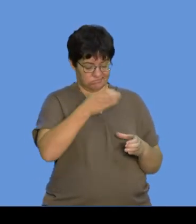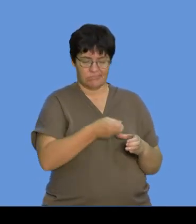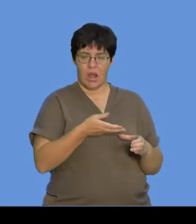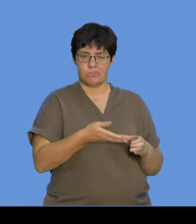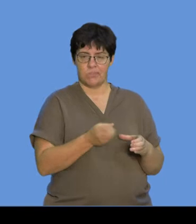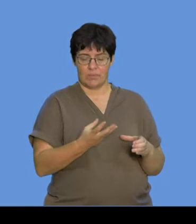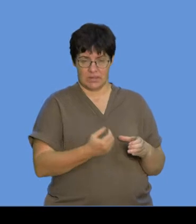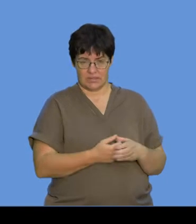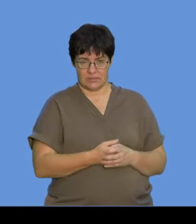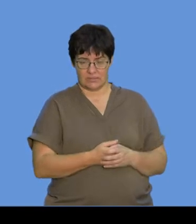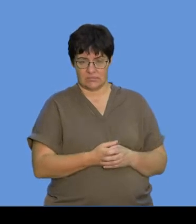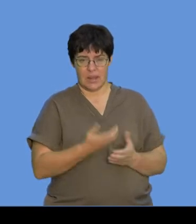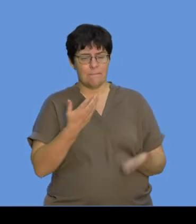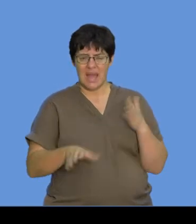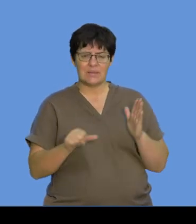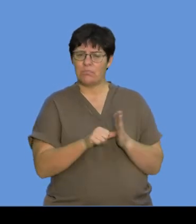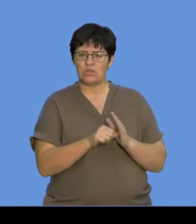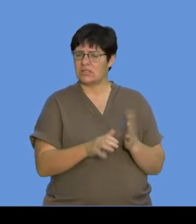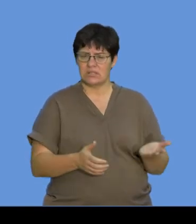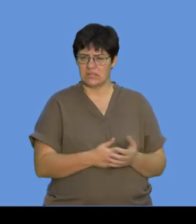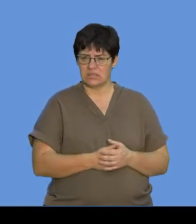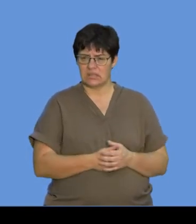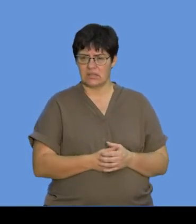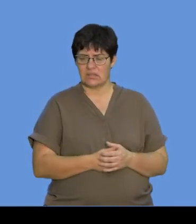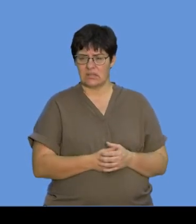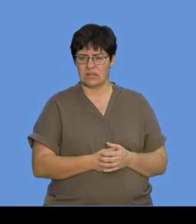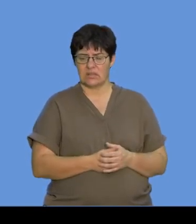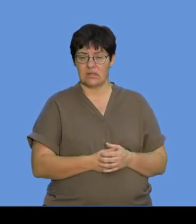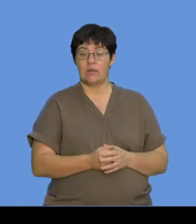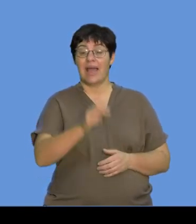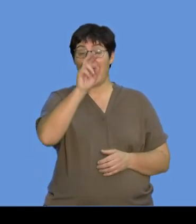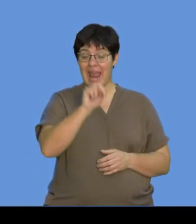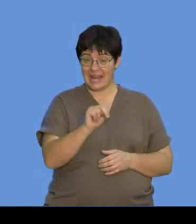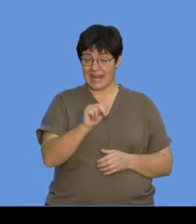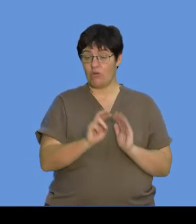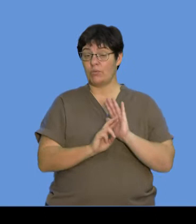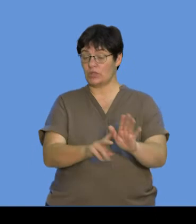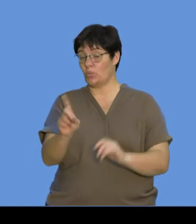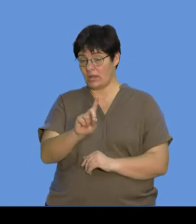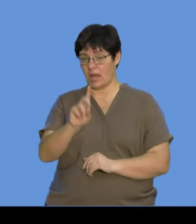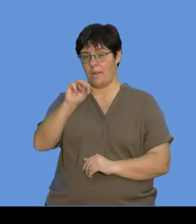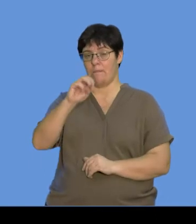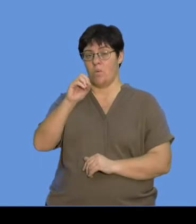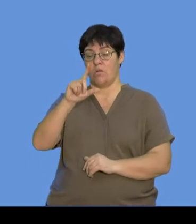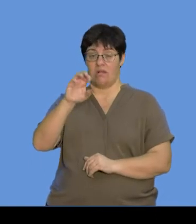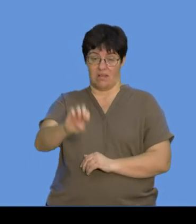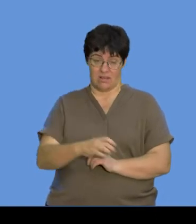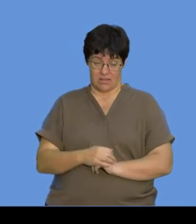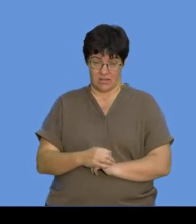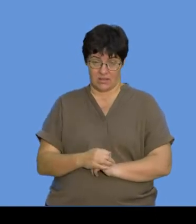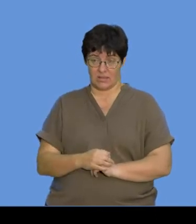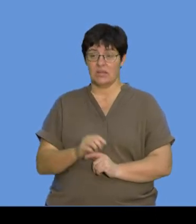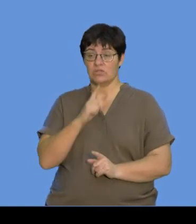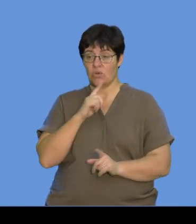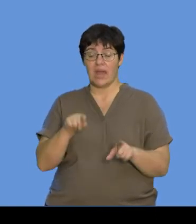are present in a glass full of water, okay? So the mass, how is it important? We know that number, that N represents the